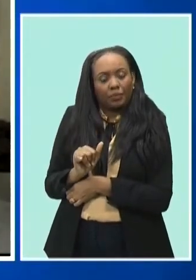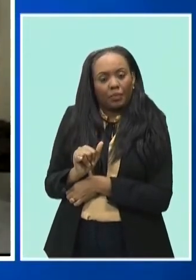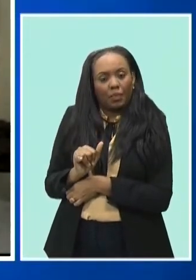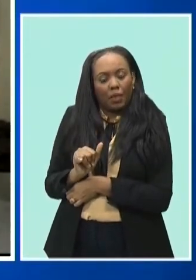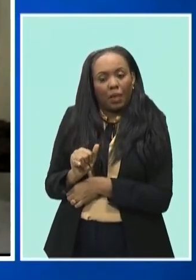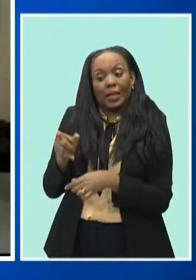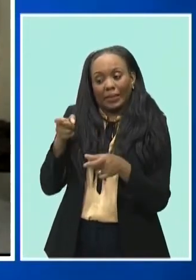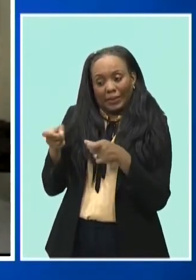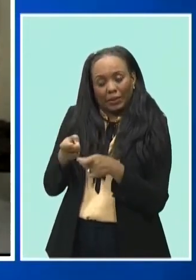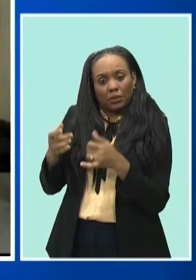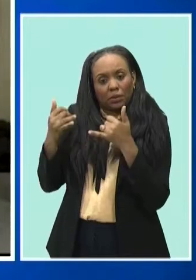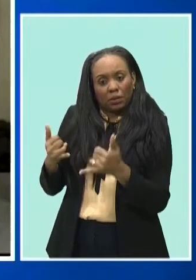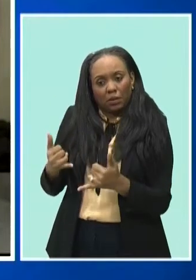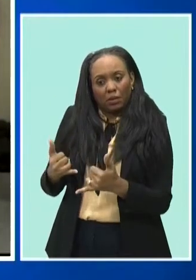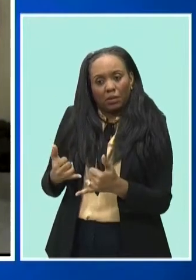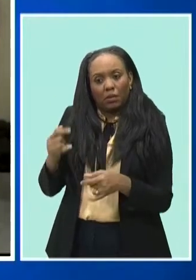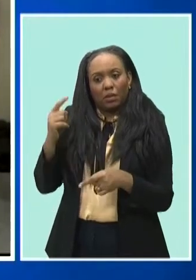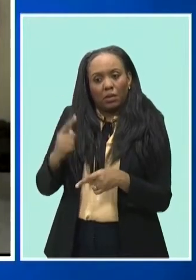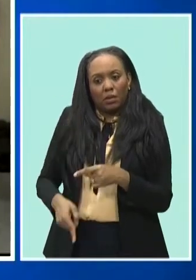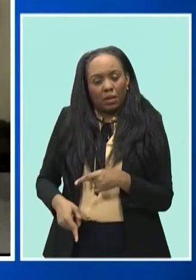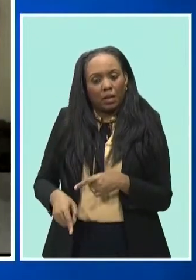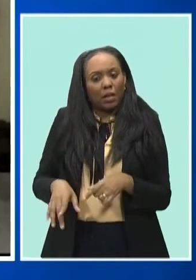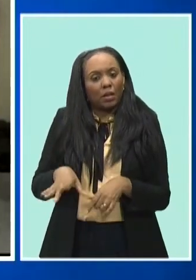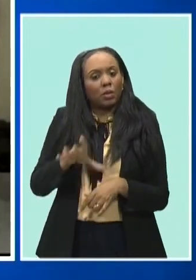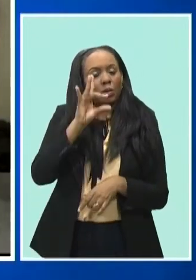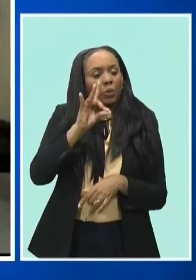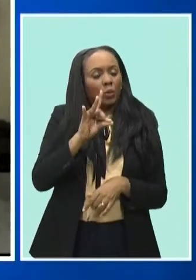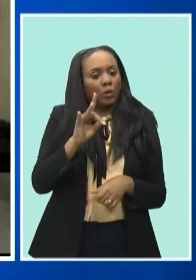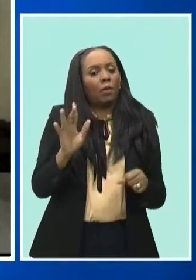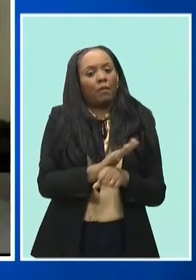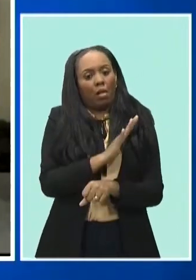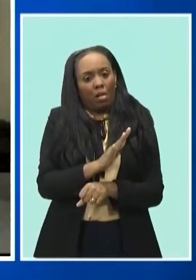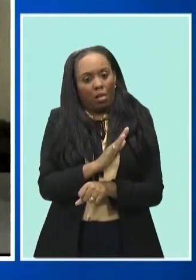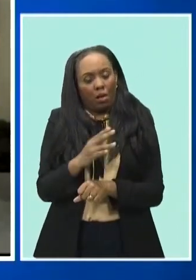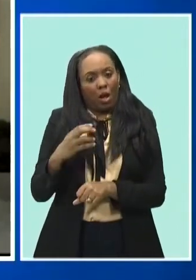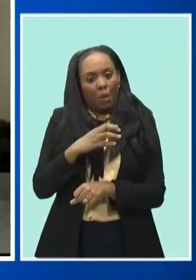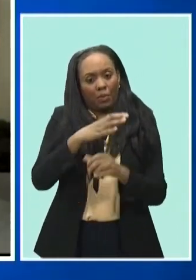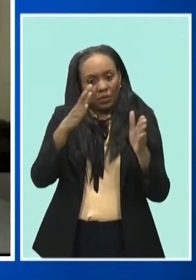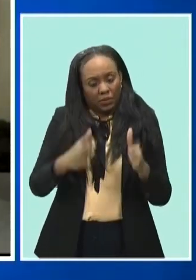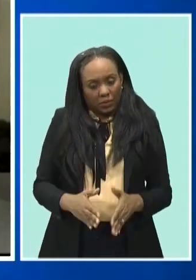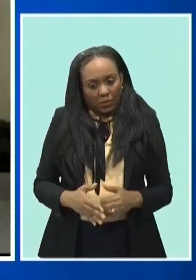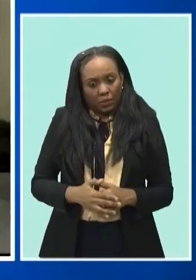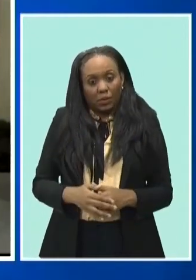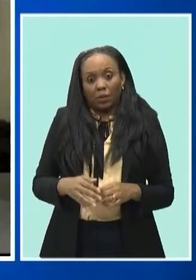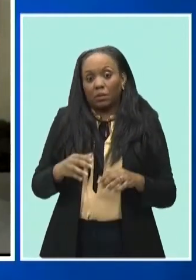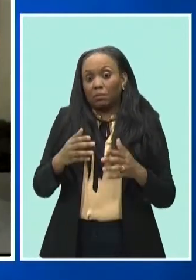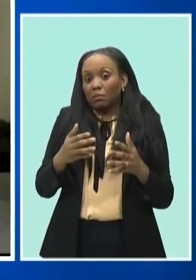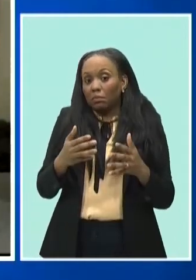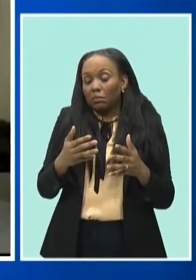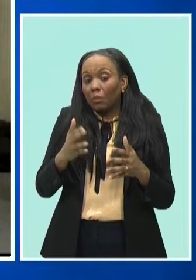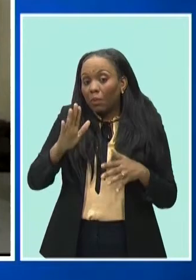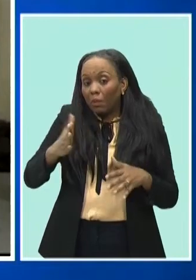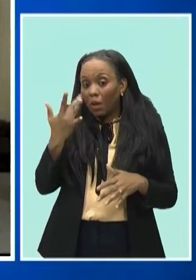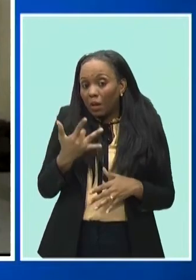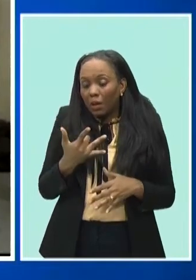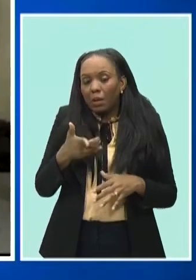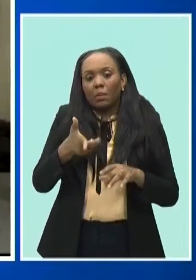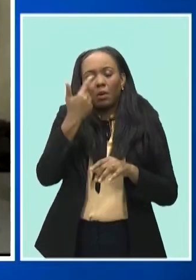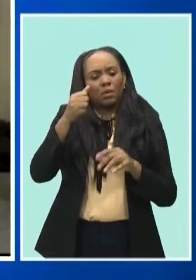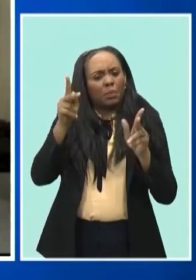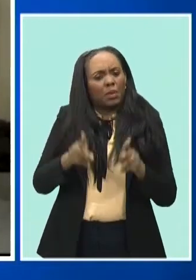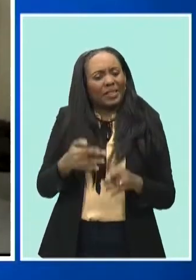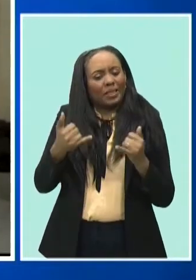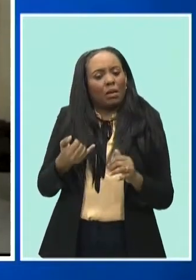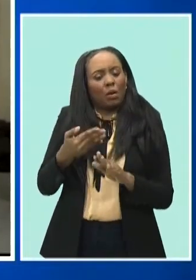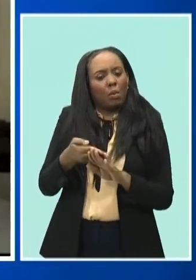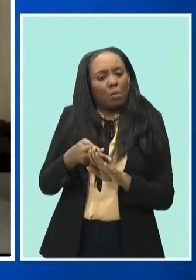you cannot appoint a Labour Commissioner unless the Labour Commissioner, who is now on pre-retirement leave,